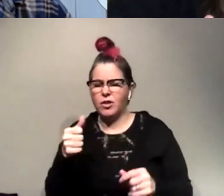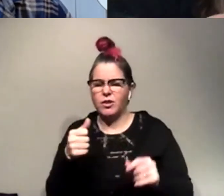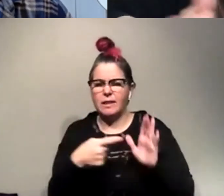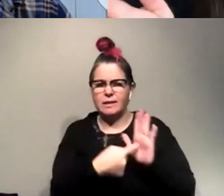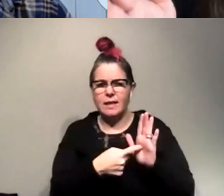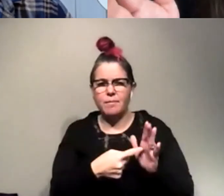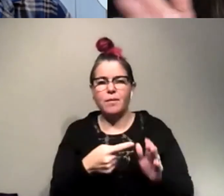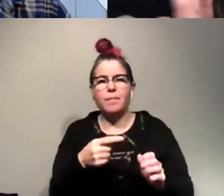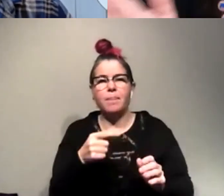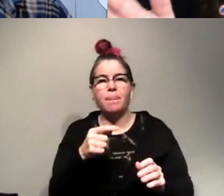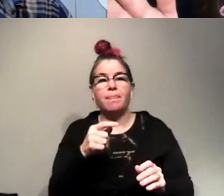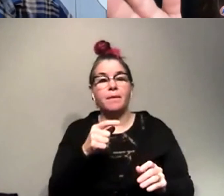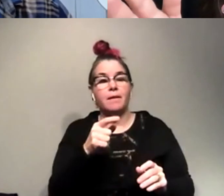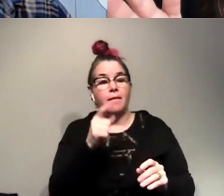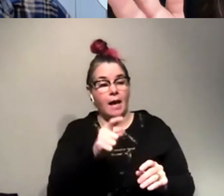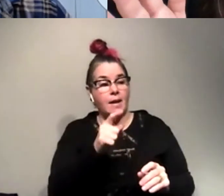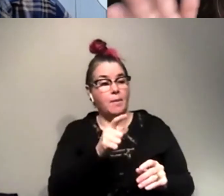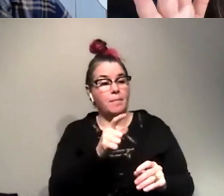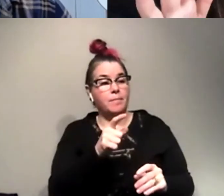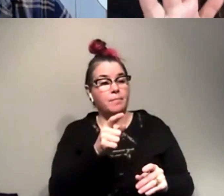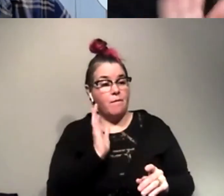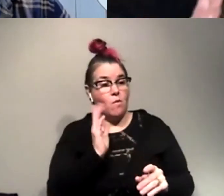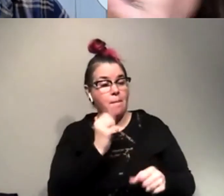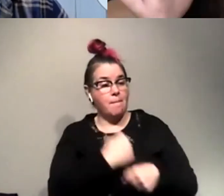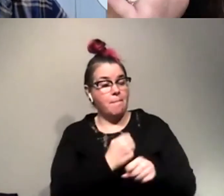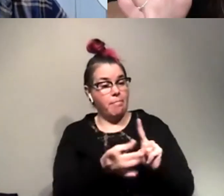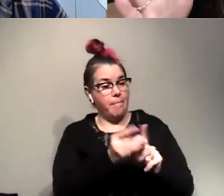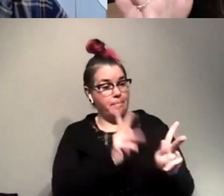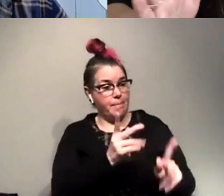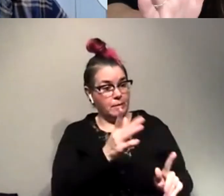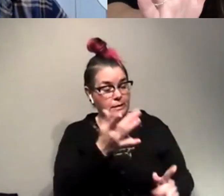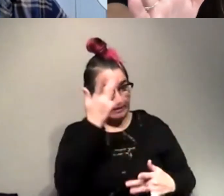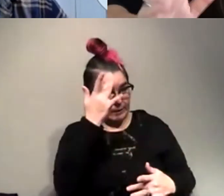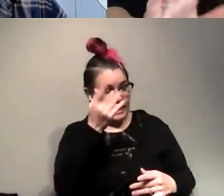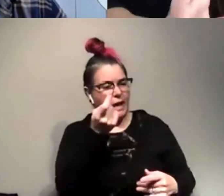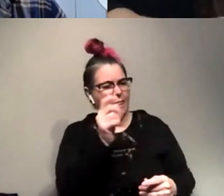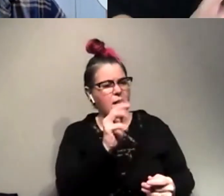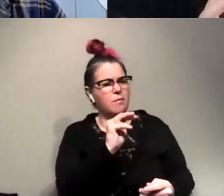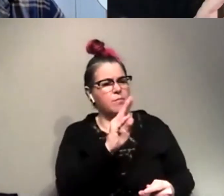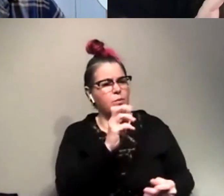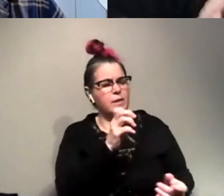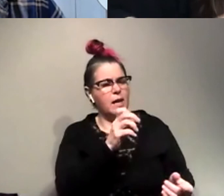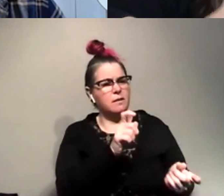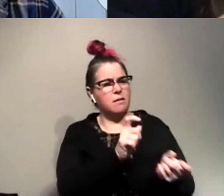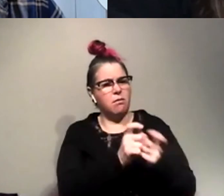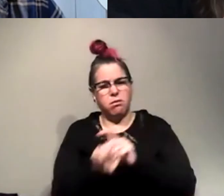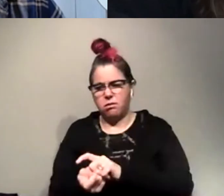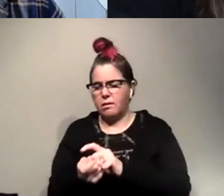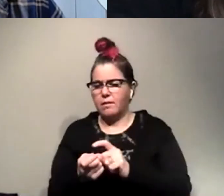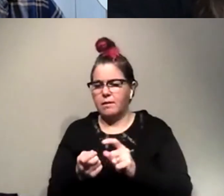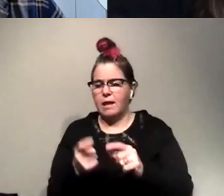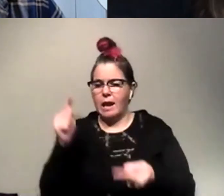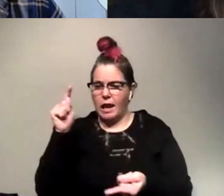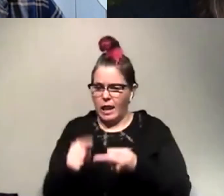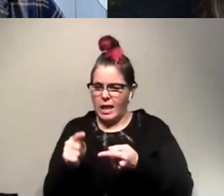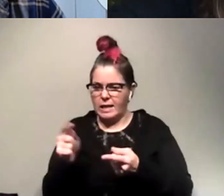sick mutates away from the like nasty like disease causing